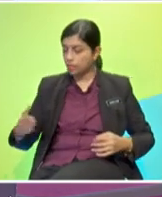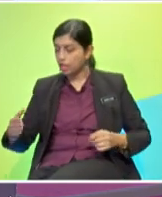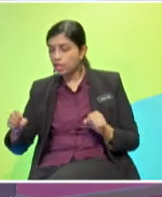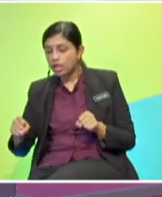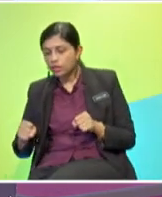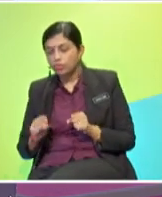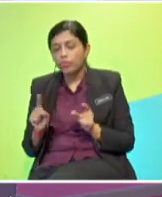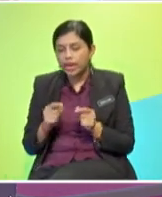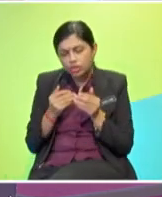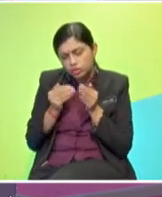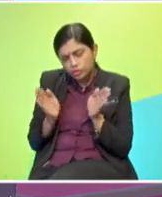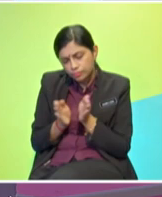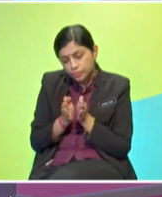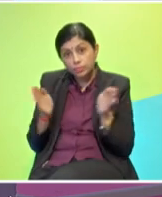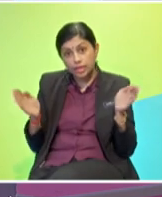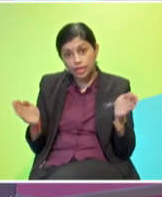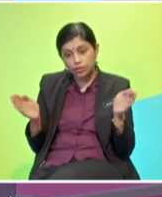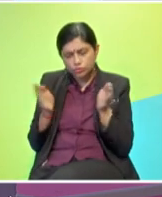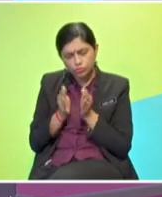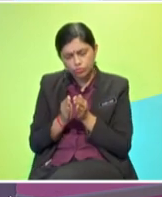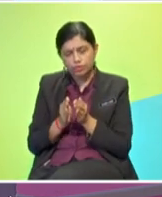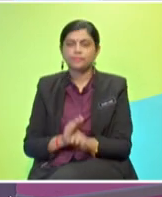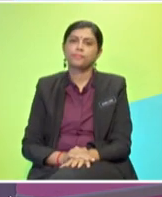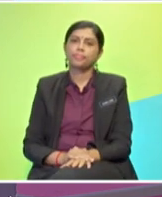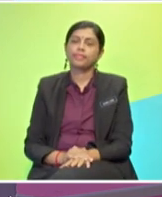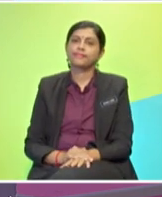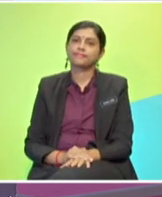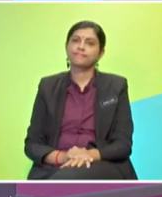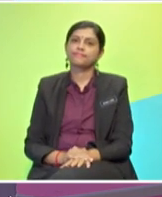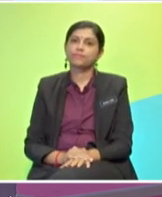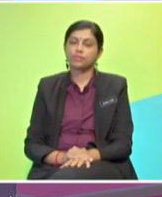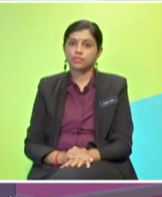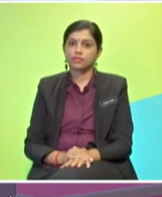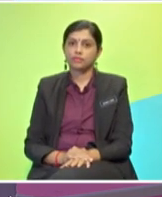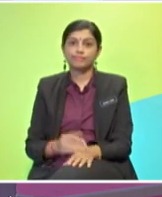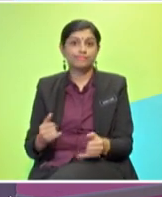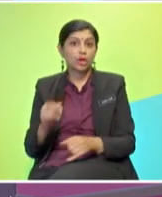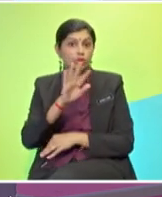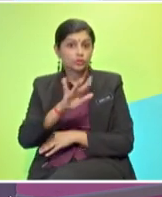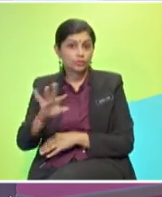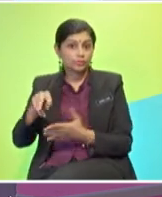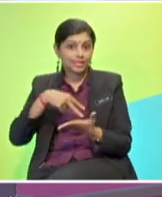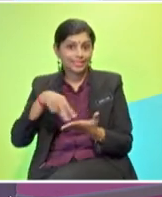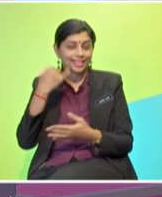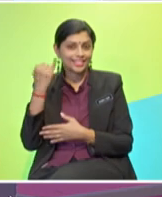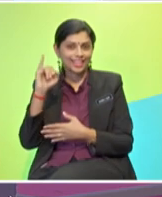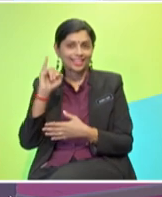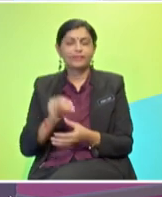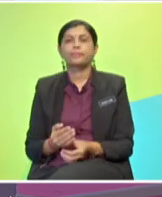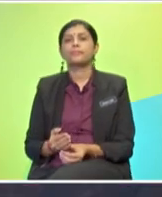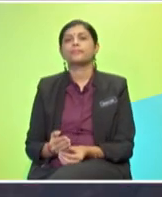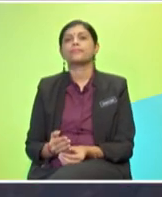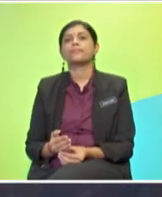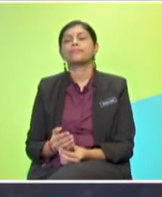around with good choreography. Okay? Now, let's spell dancing. Dancing. Okay.